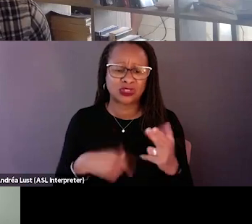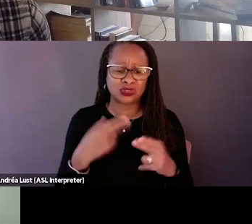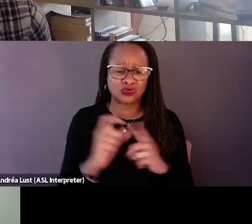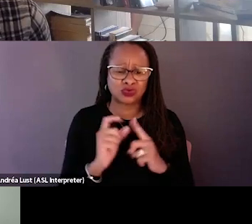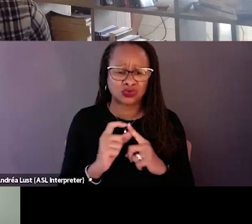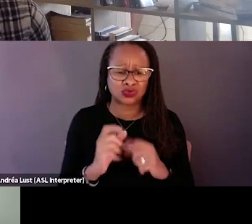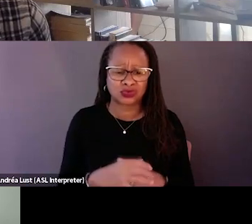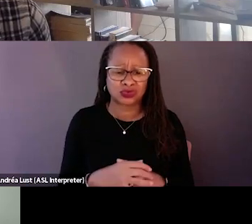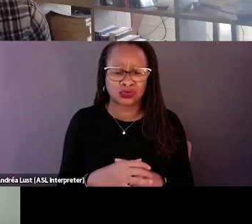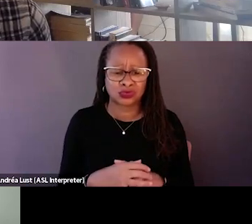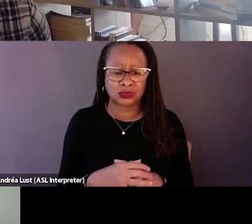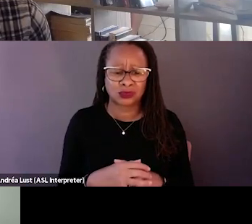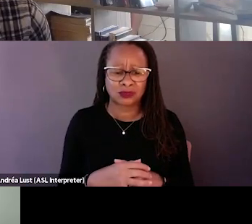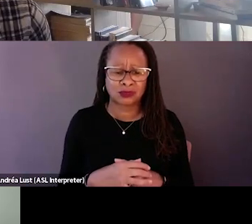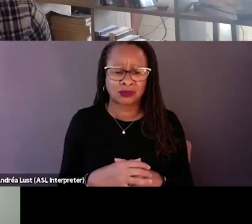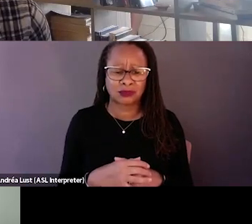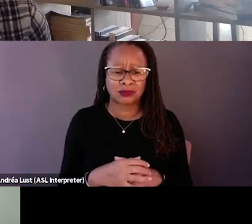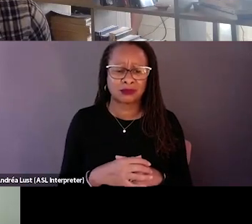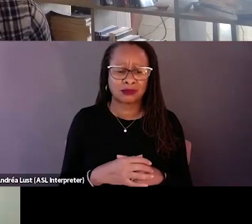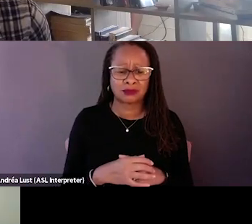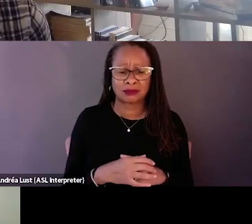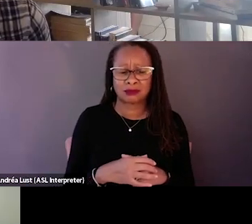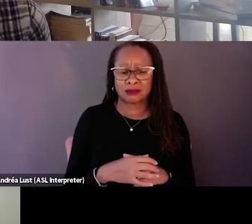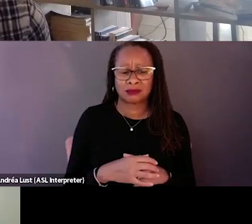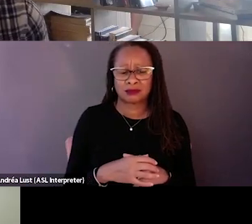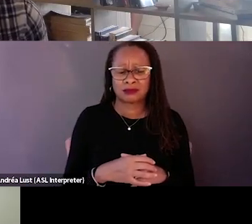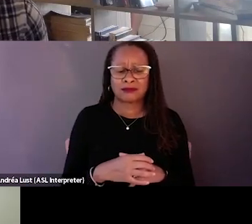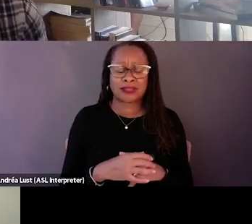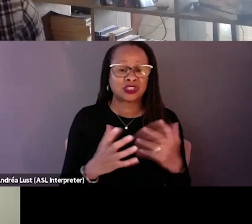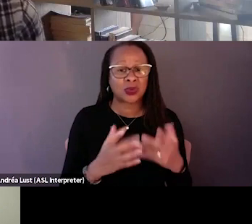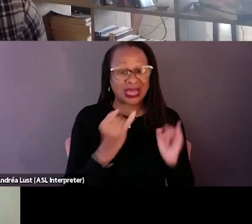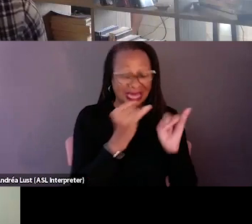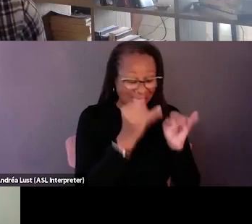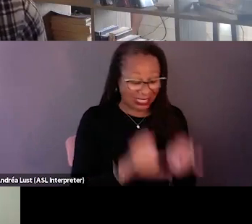Yeah, individuality within the collectivity. I think that's what we try to practice